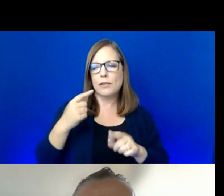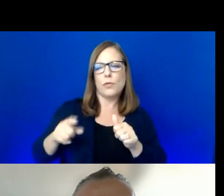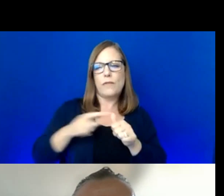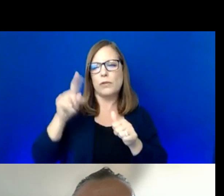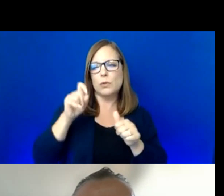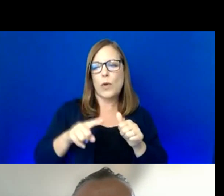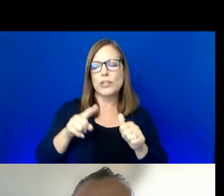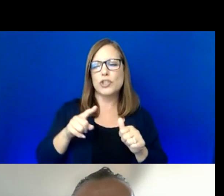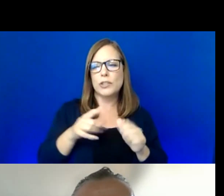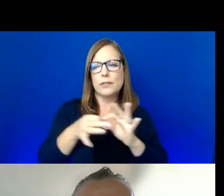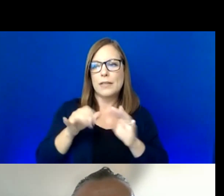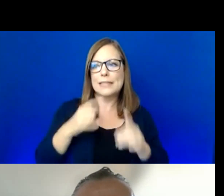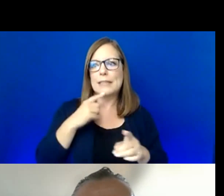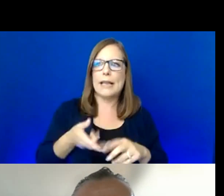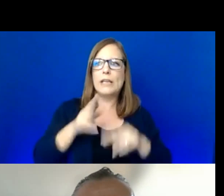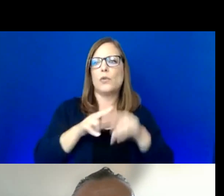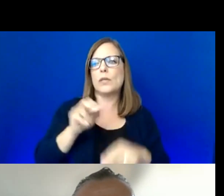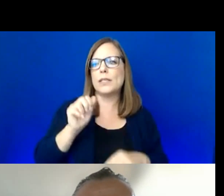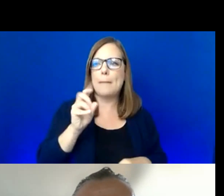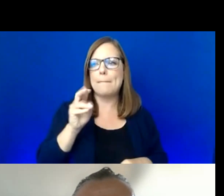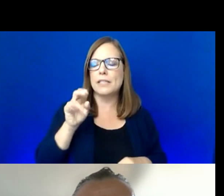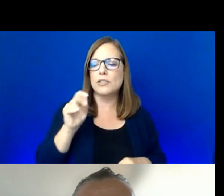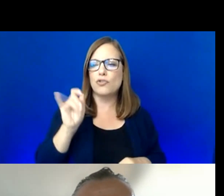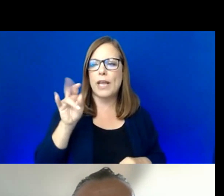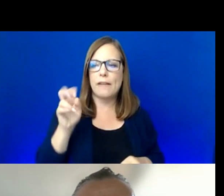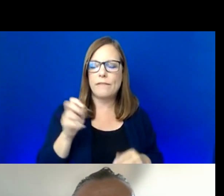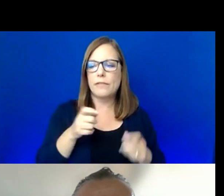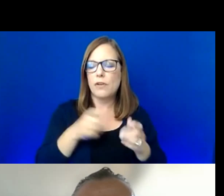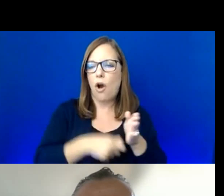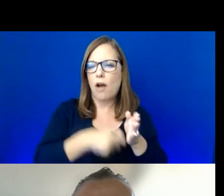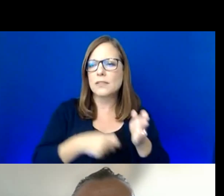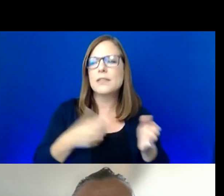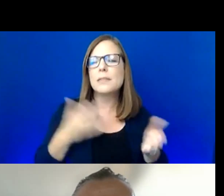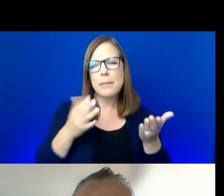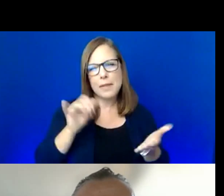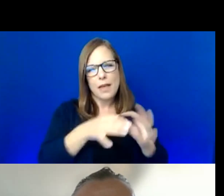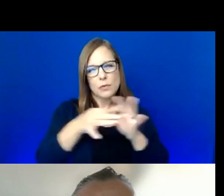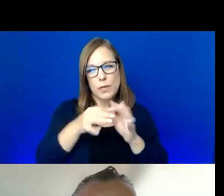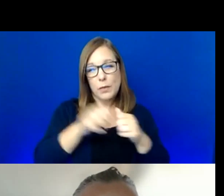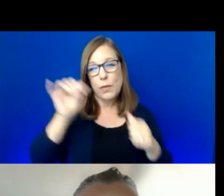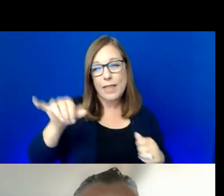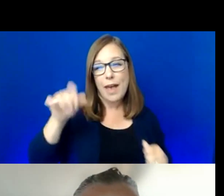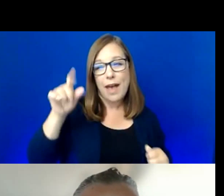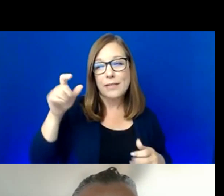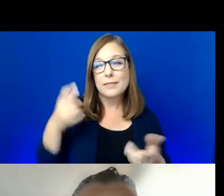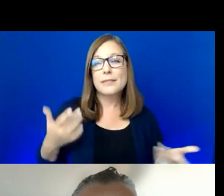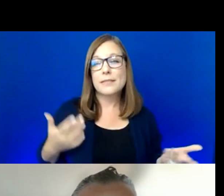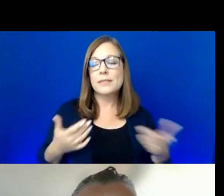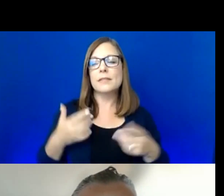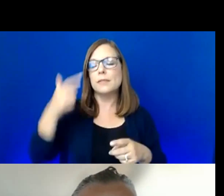as far as what might this cost annually to each AAA that is maybe currently